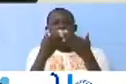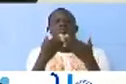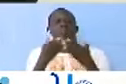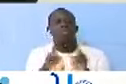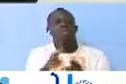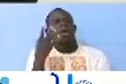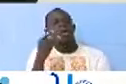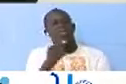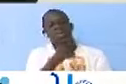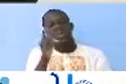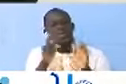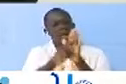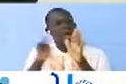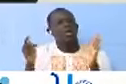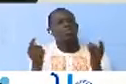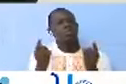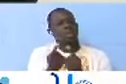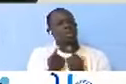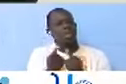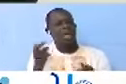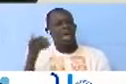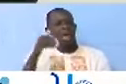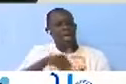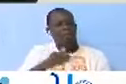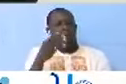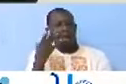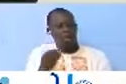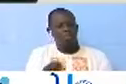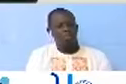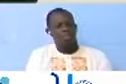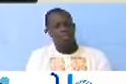came? The way